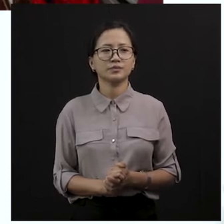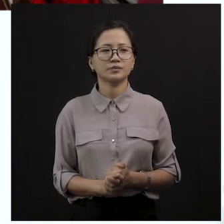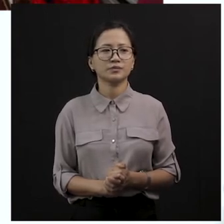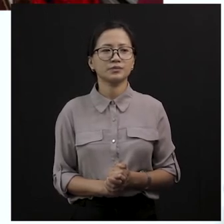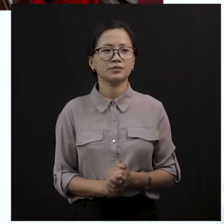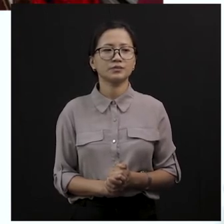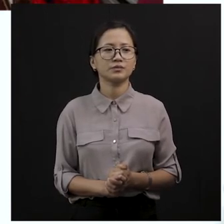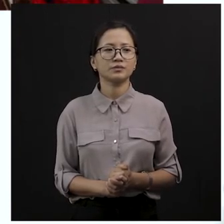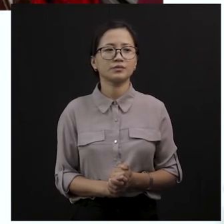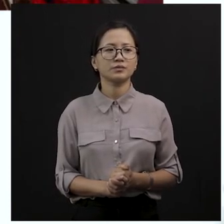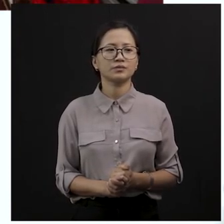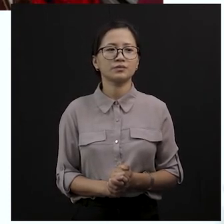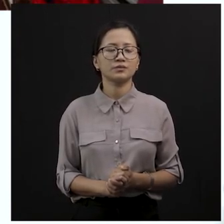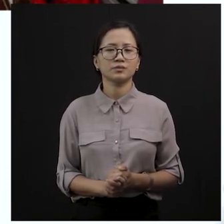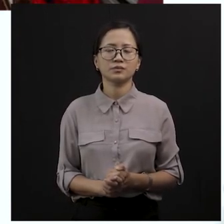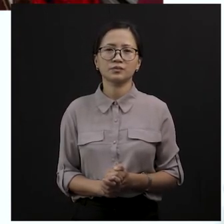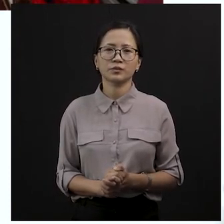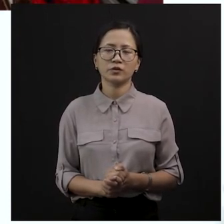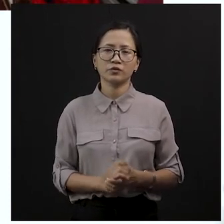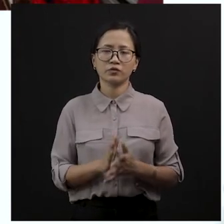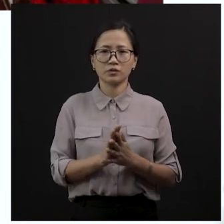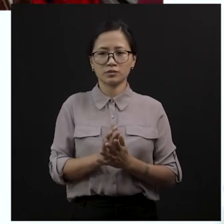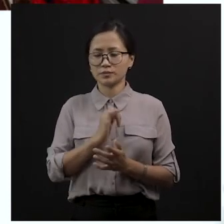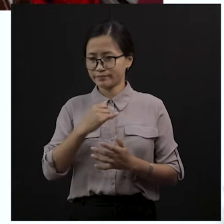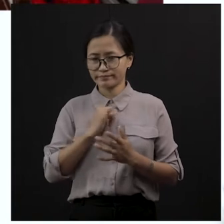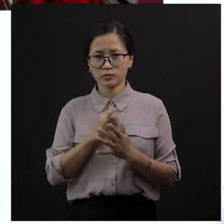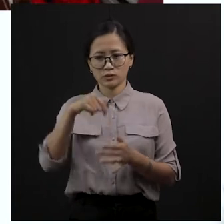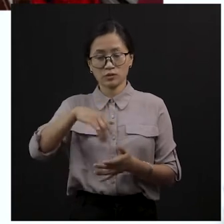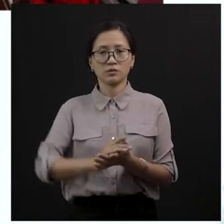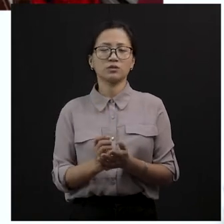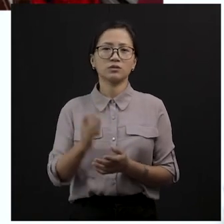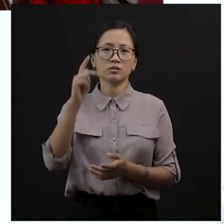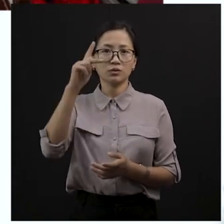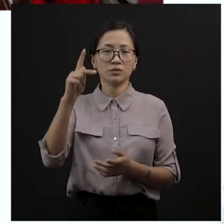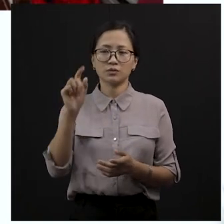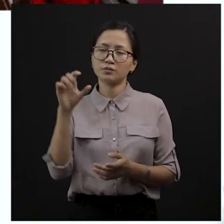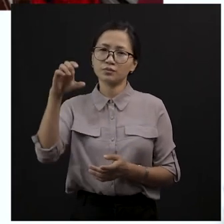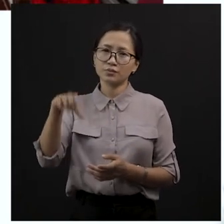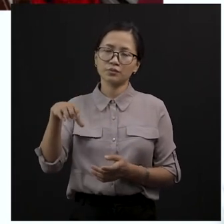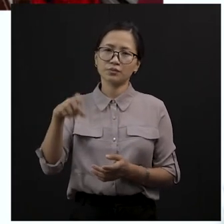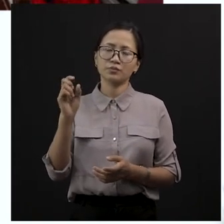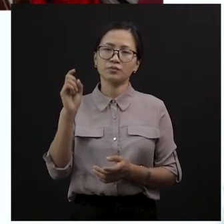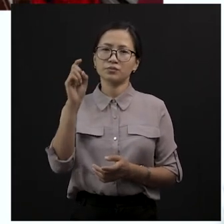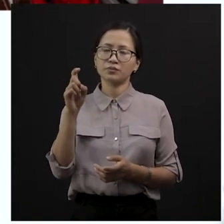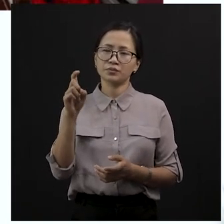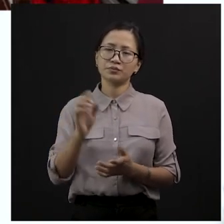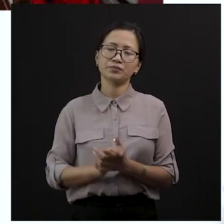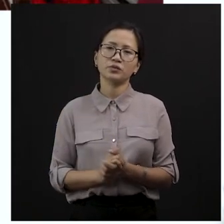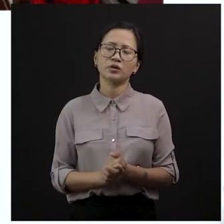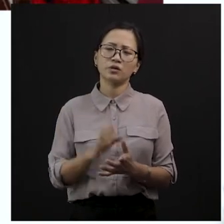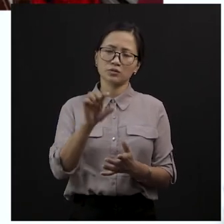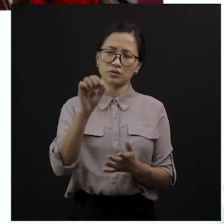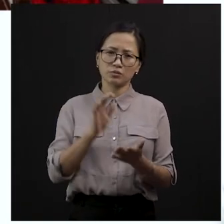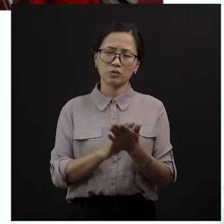now, for example, I am now in Kohima, but if I want to go to Delhi, I will just book